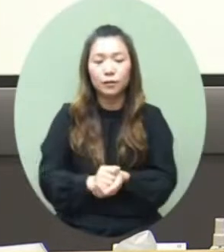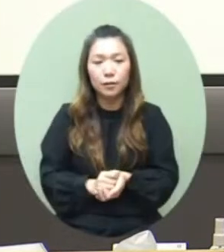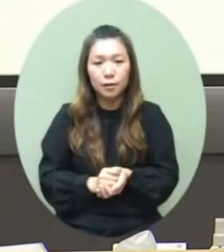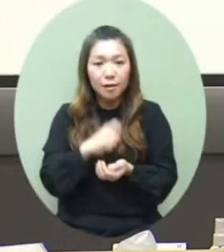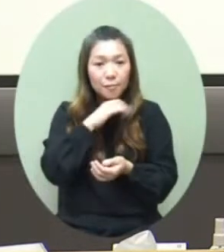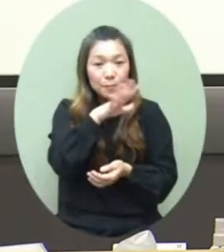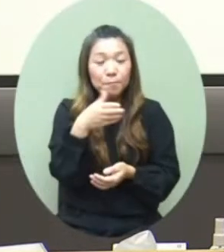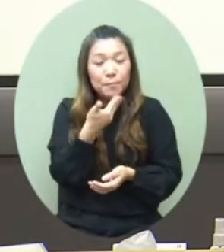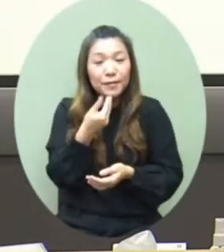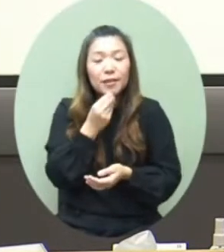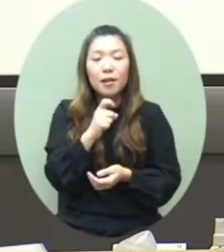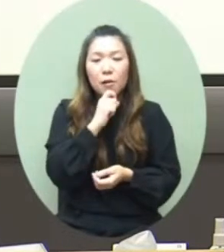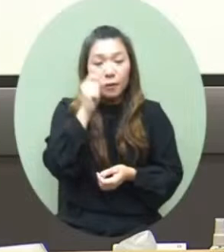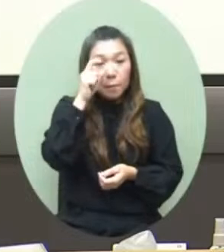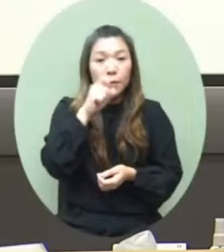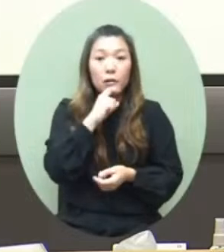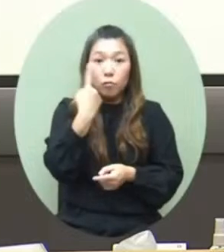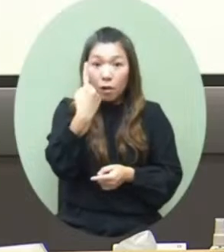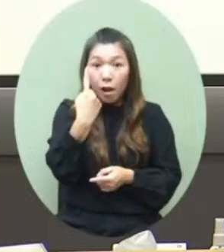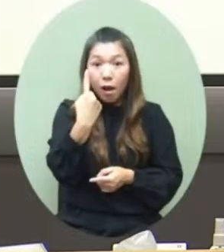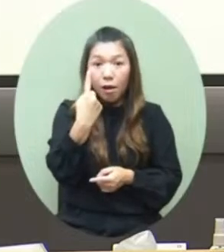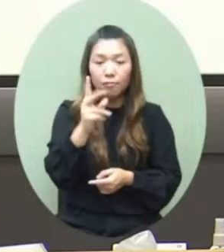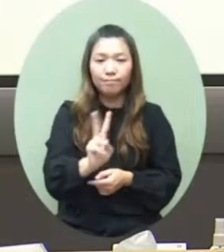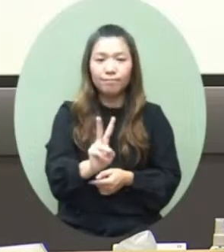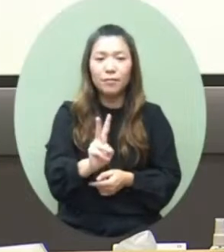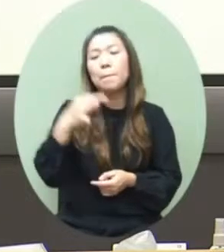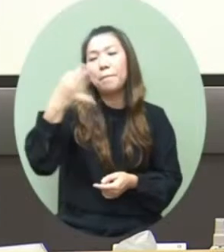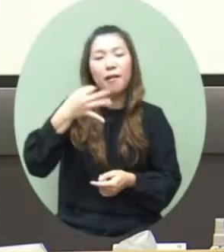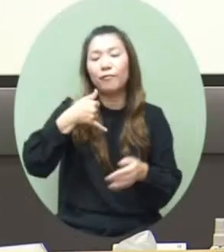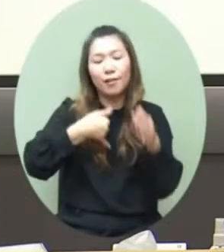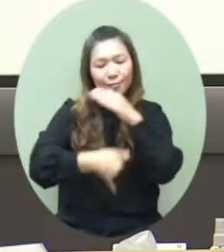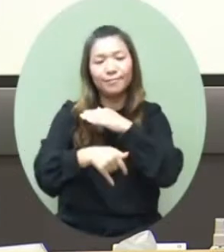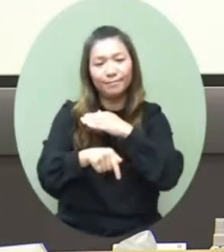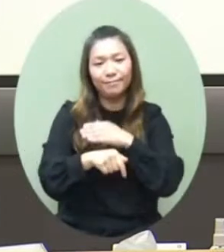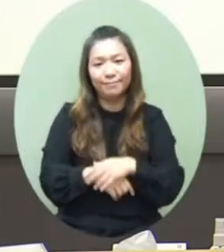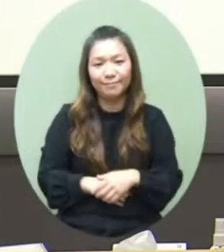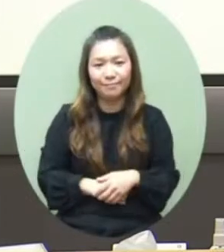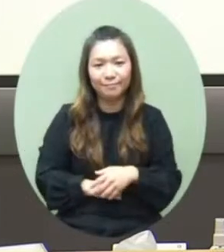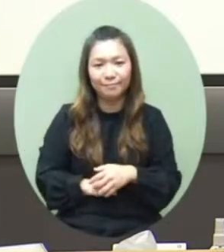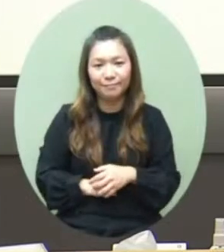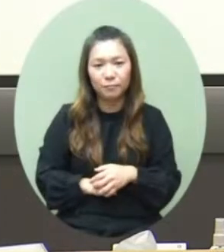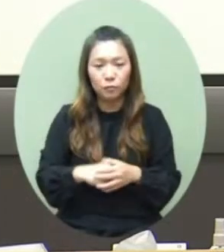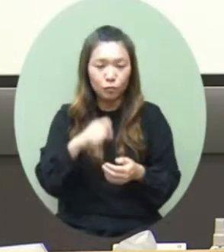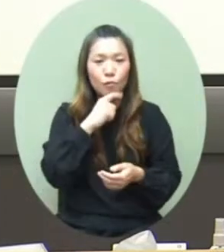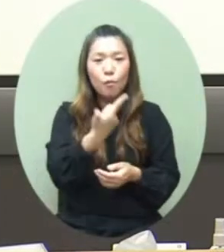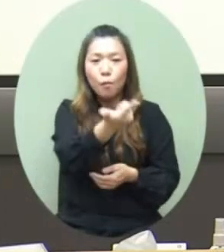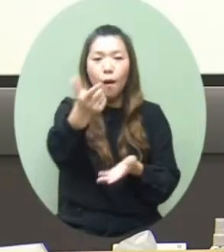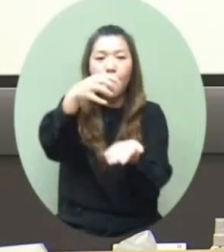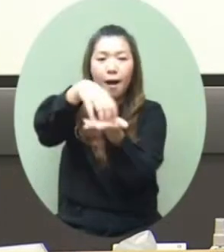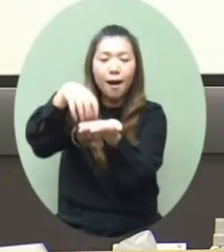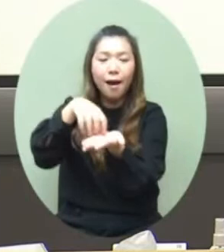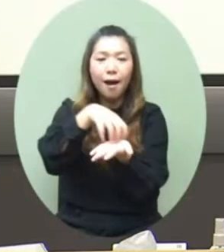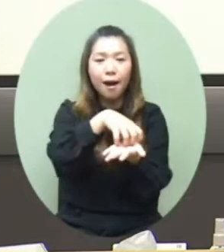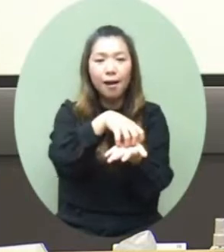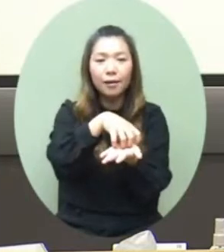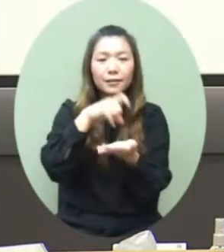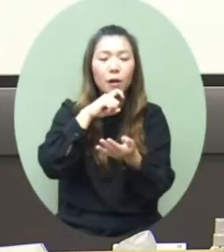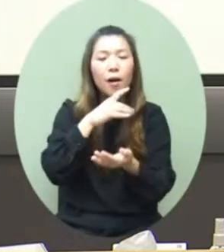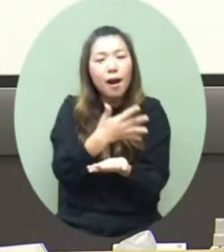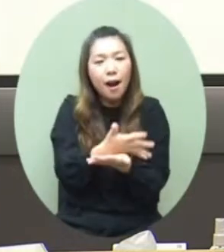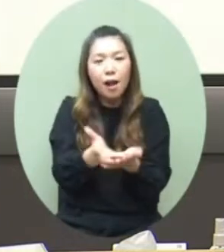Gourmet Marketplace. In the coming weekend, the first one will be held in Wan Chai on Hong Kong Island. Admission is